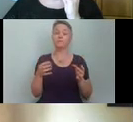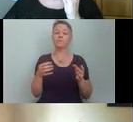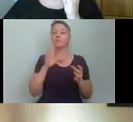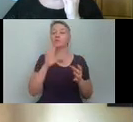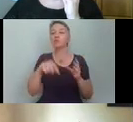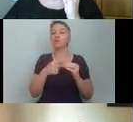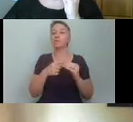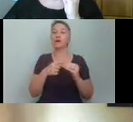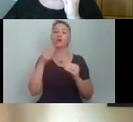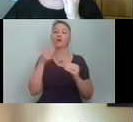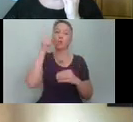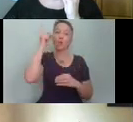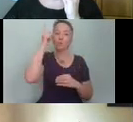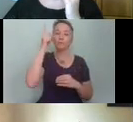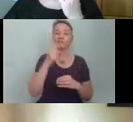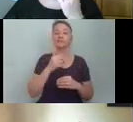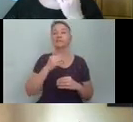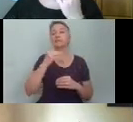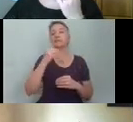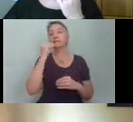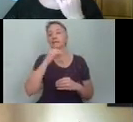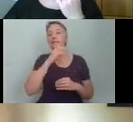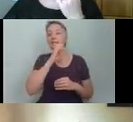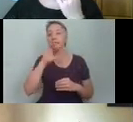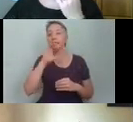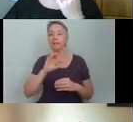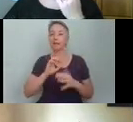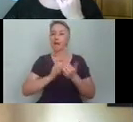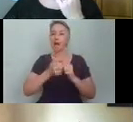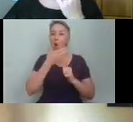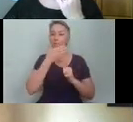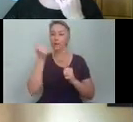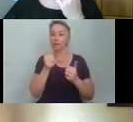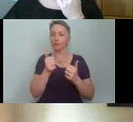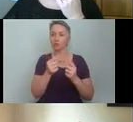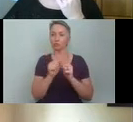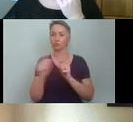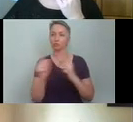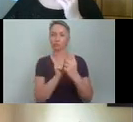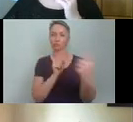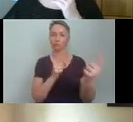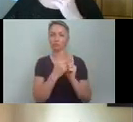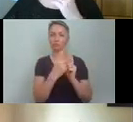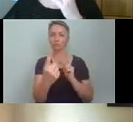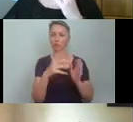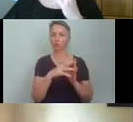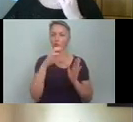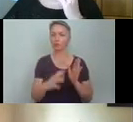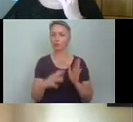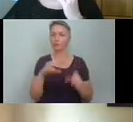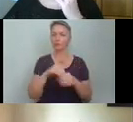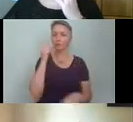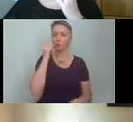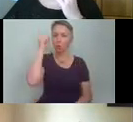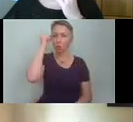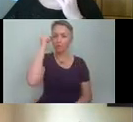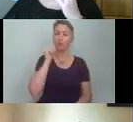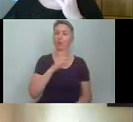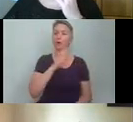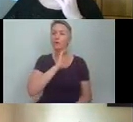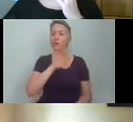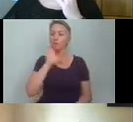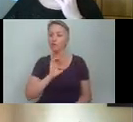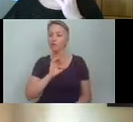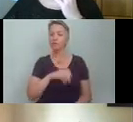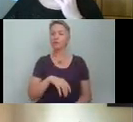residential halls, dining, how are we going to socially distance students in the residence halls, in the dining facilities,